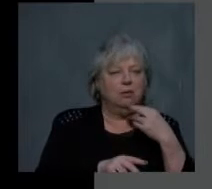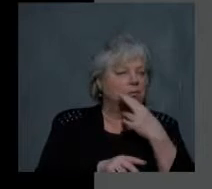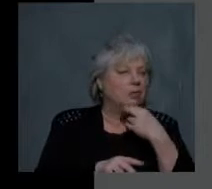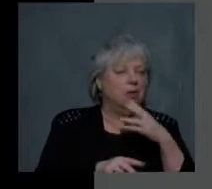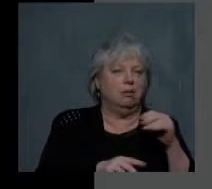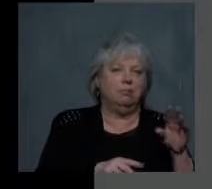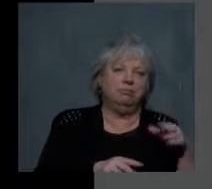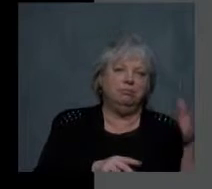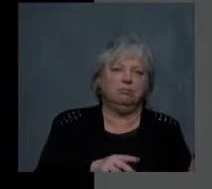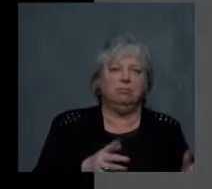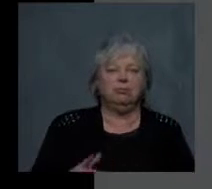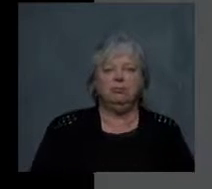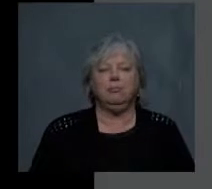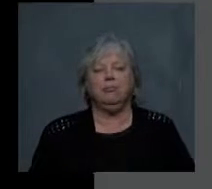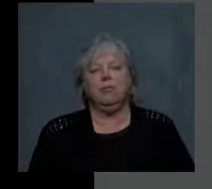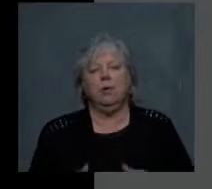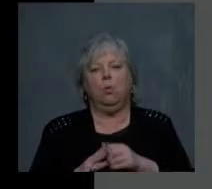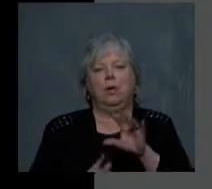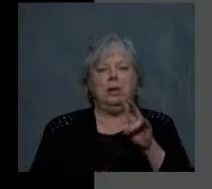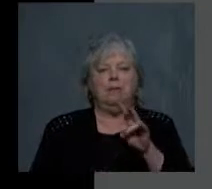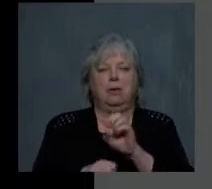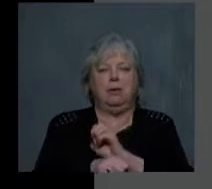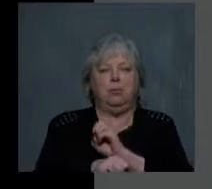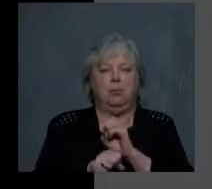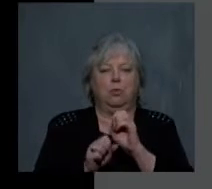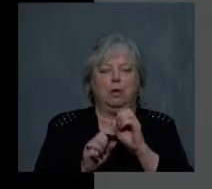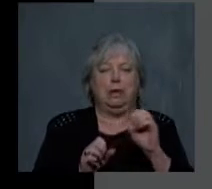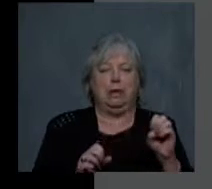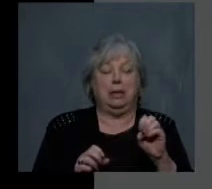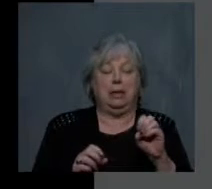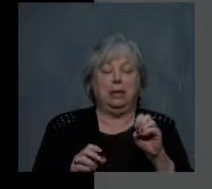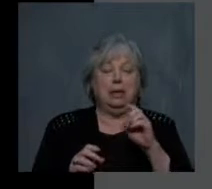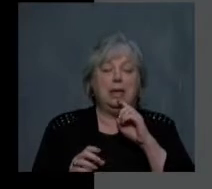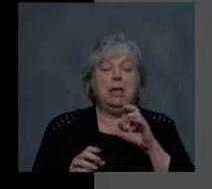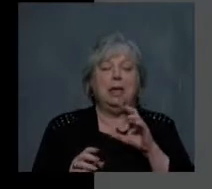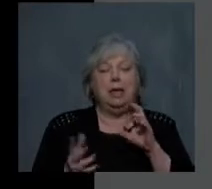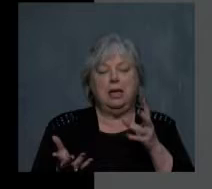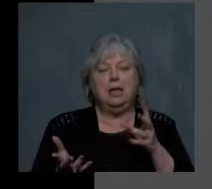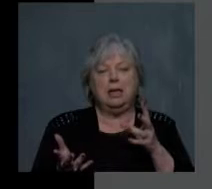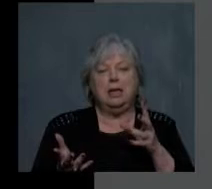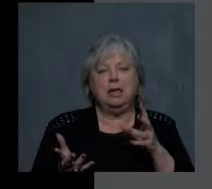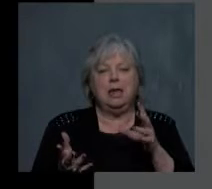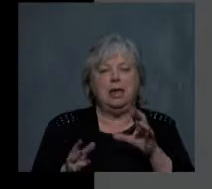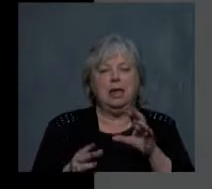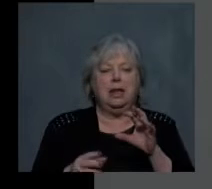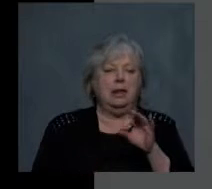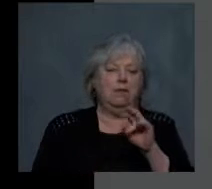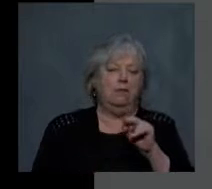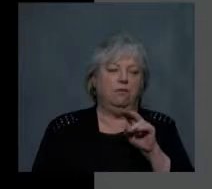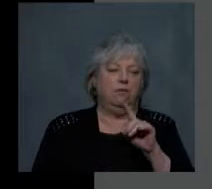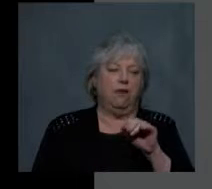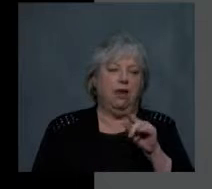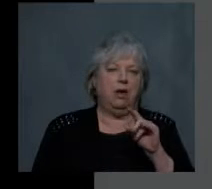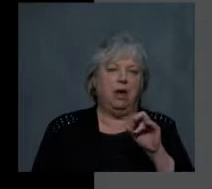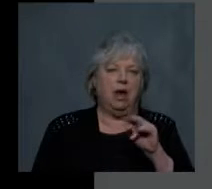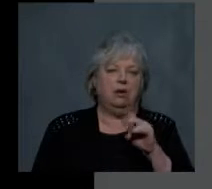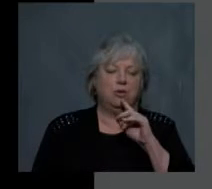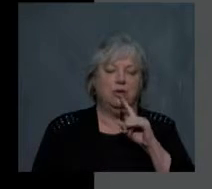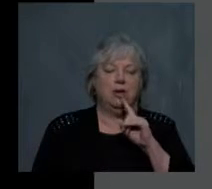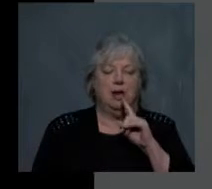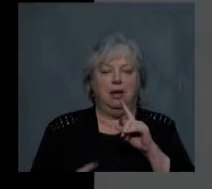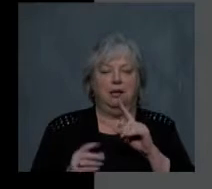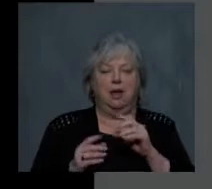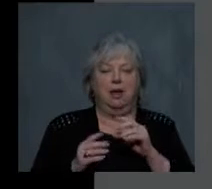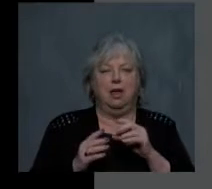With its 7 employees, the foundation has outgrown the building that they've occupied for the past 20